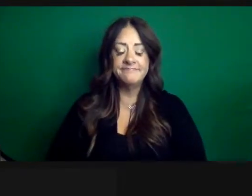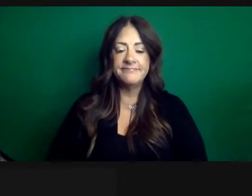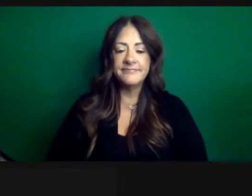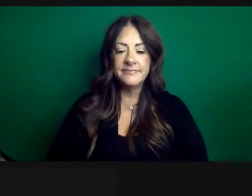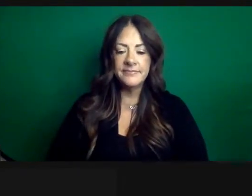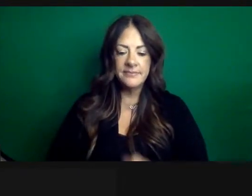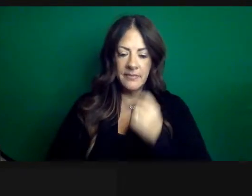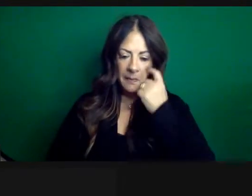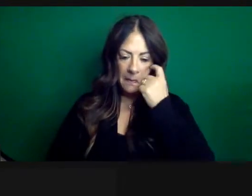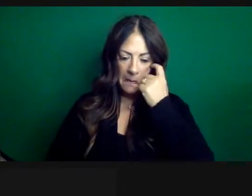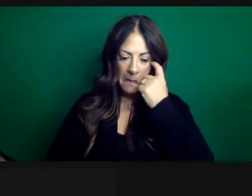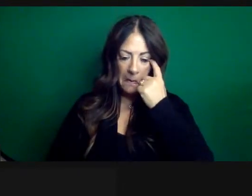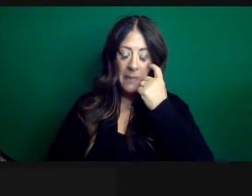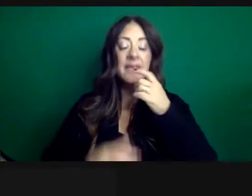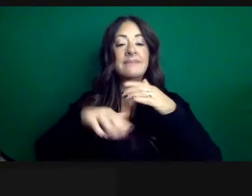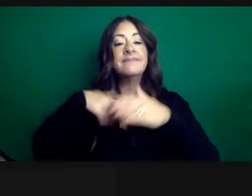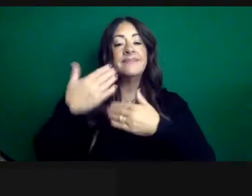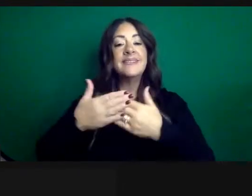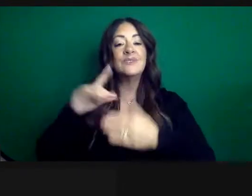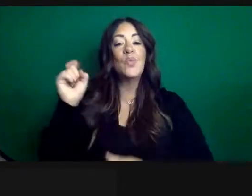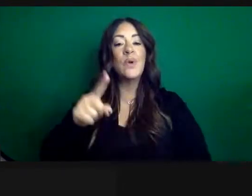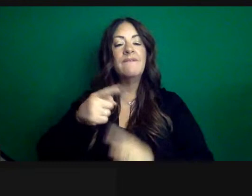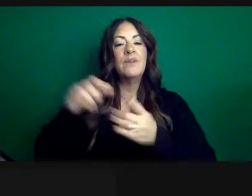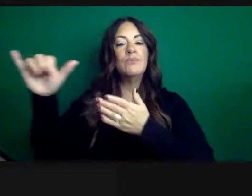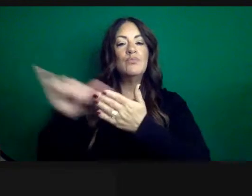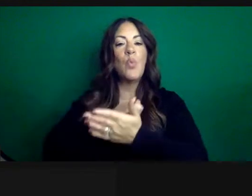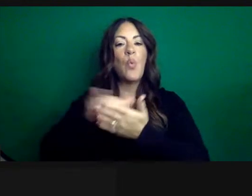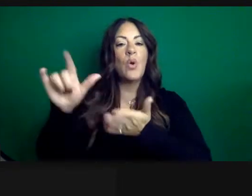Joe Cohen, The New York Times.